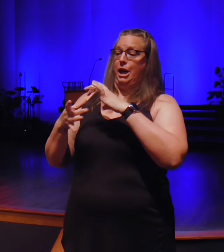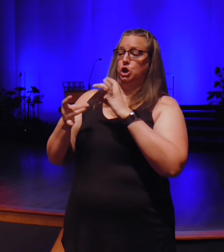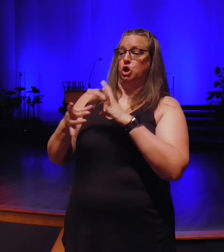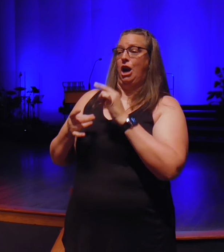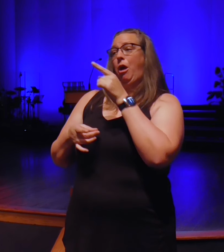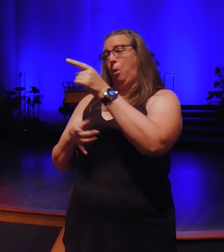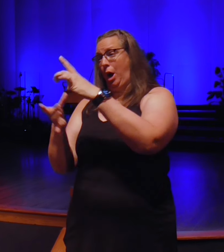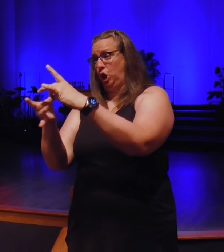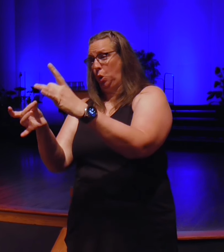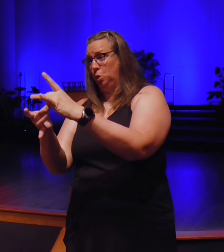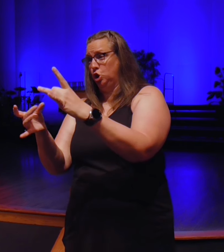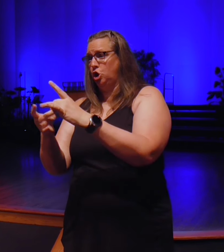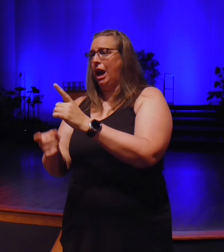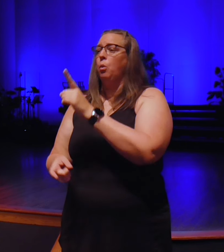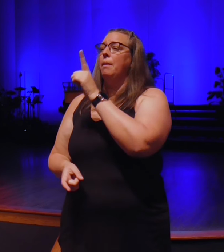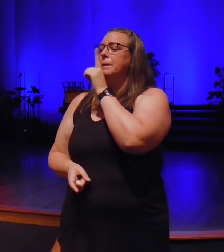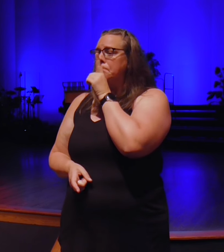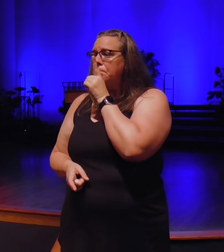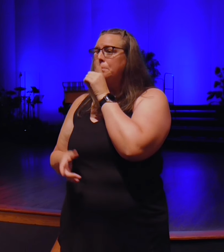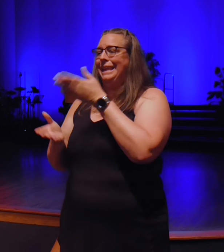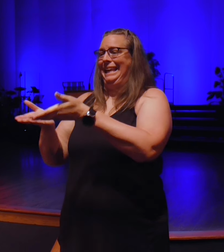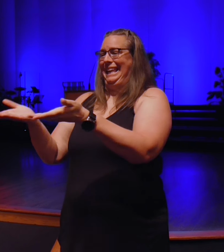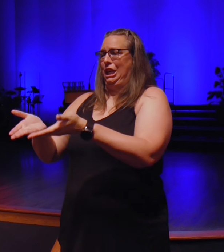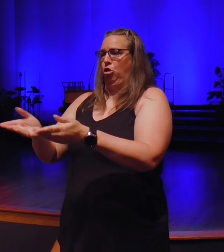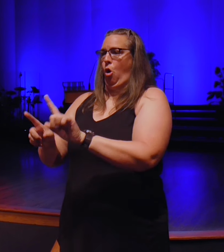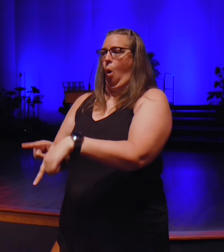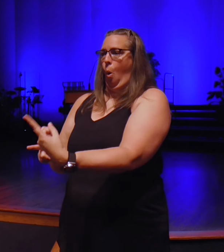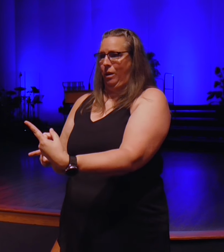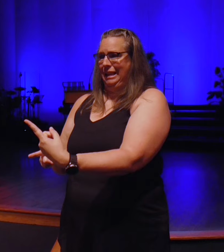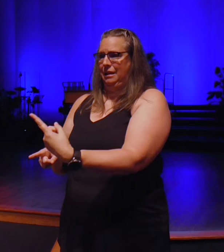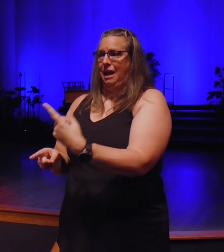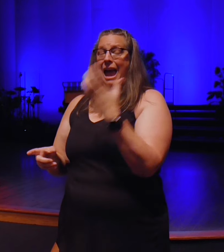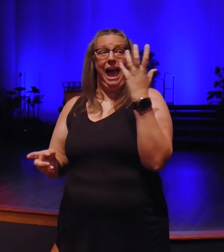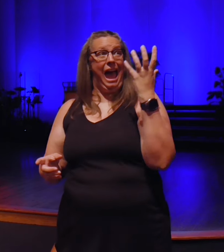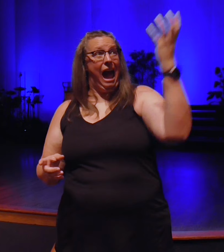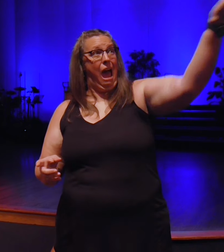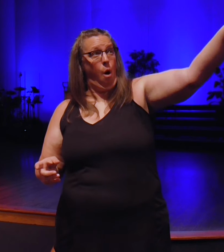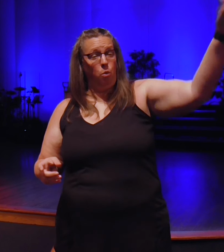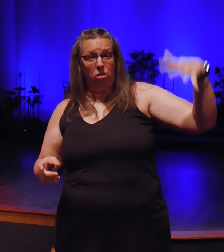not be spoken outside of this sanctuary because people would not understand it.